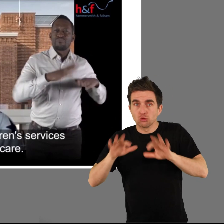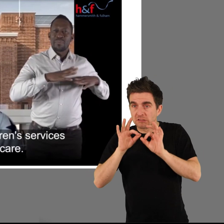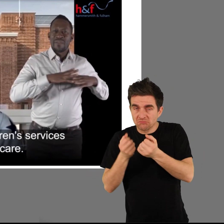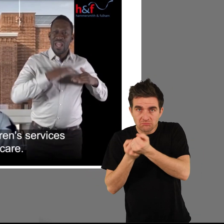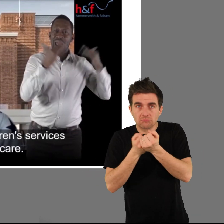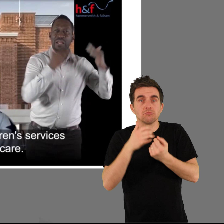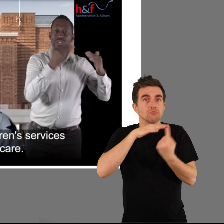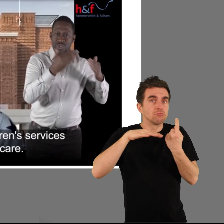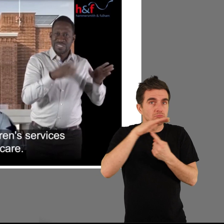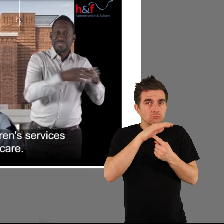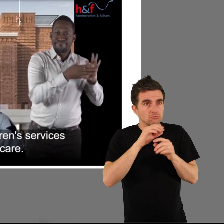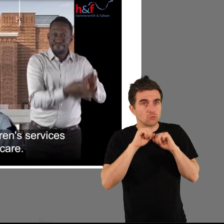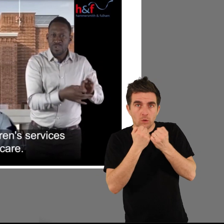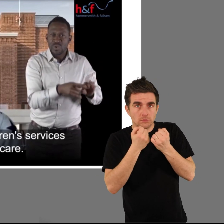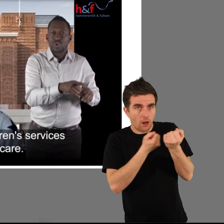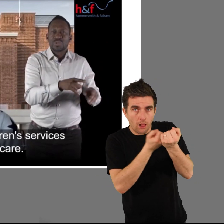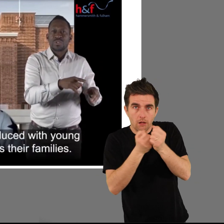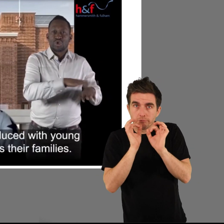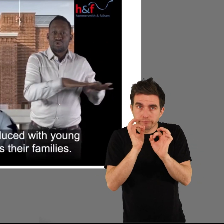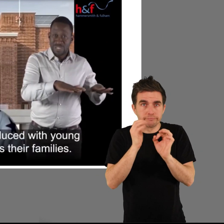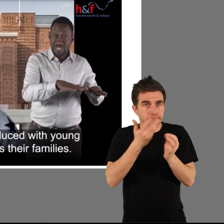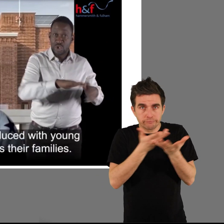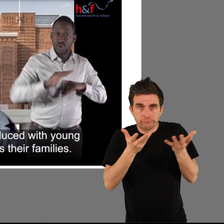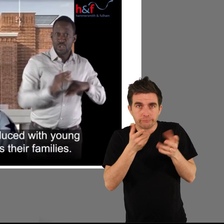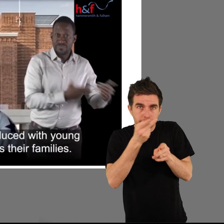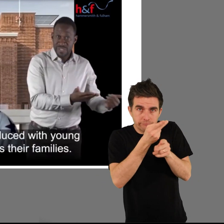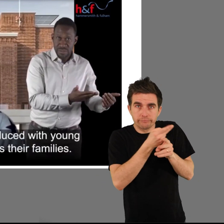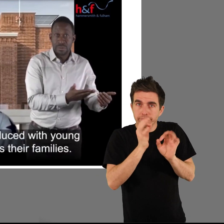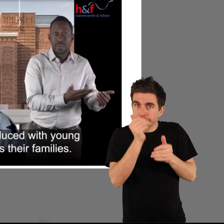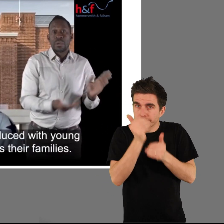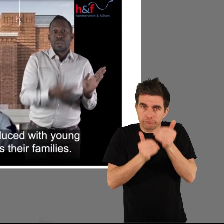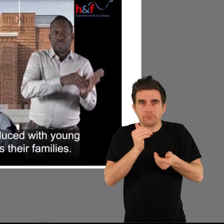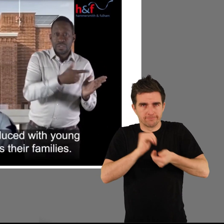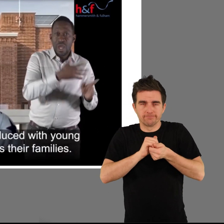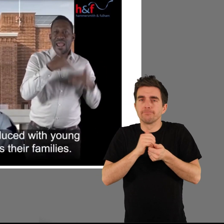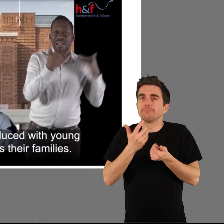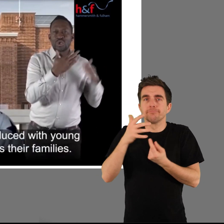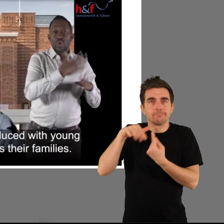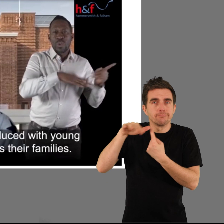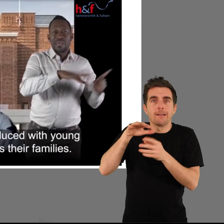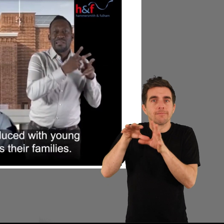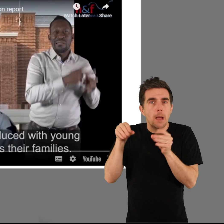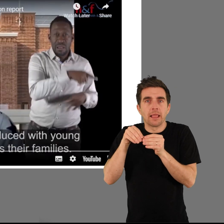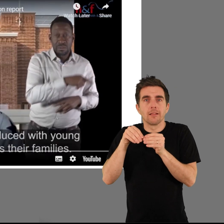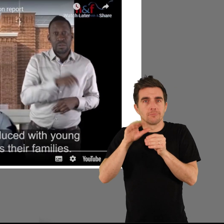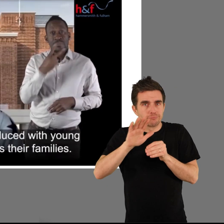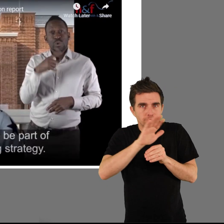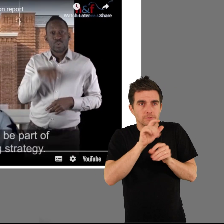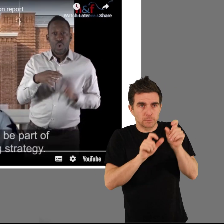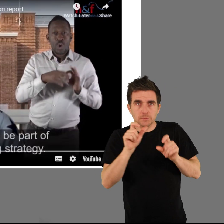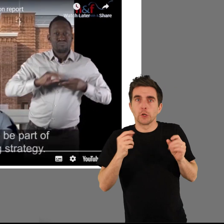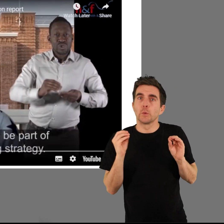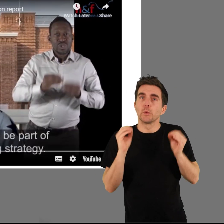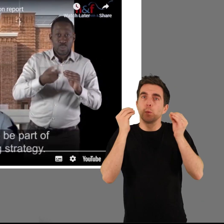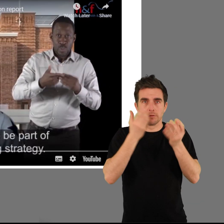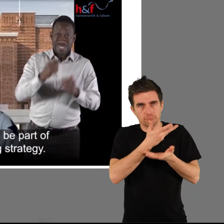and adult social care. This work should be co-produced with young disabled people as well as their families. This